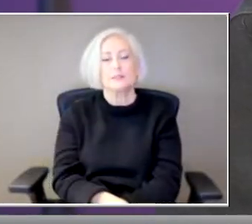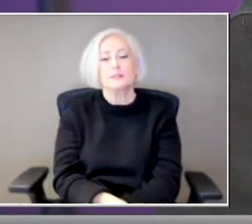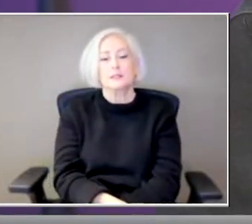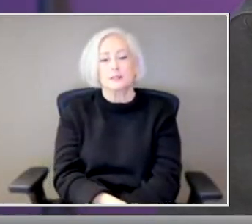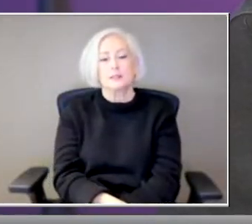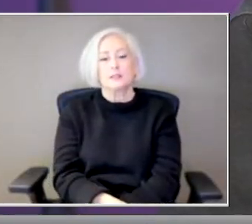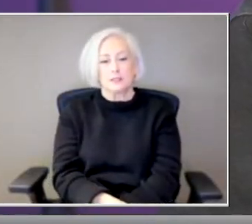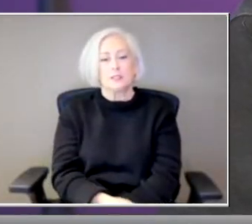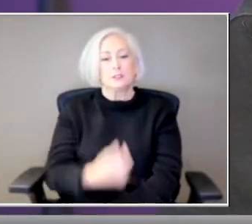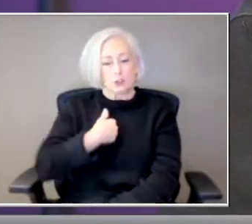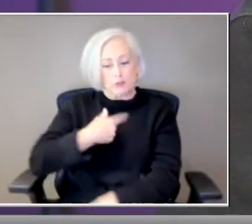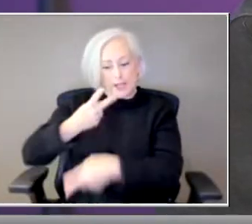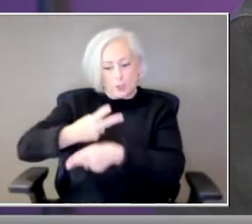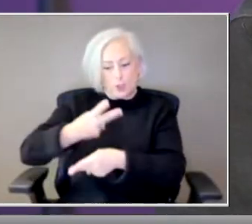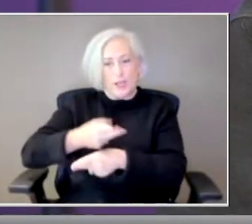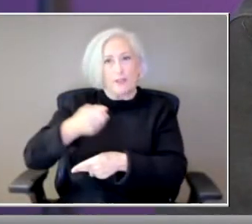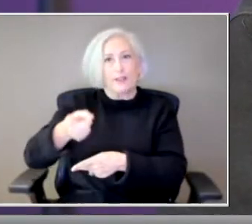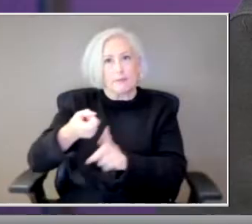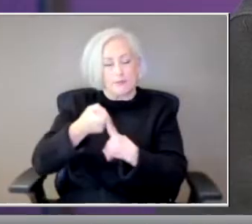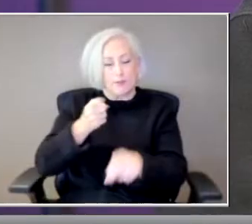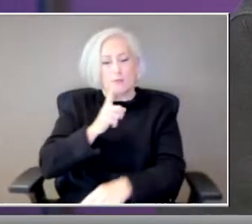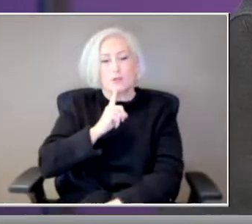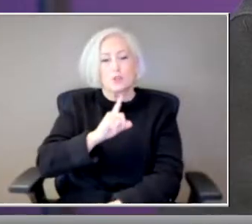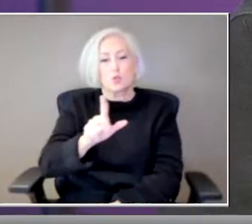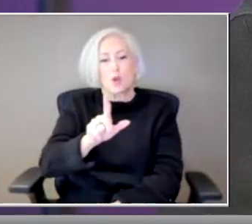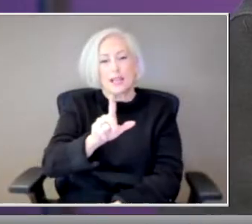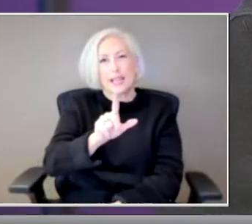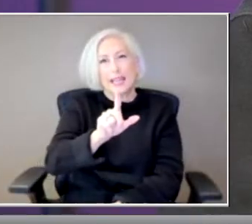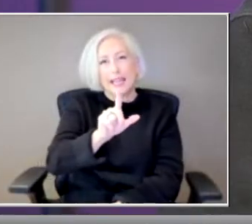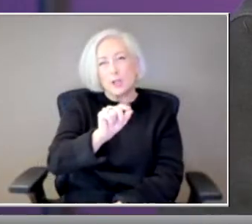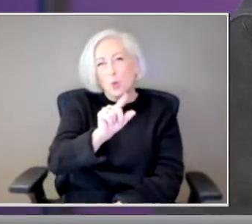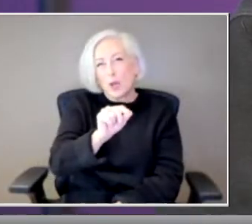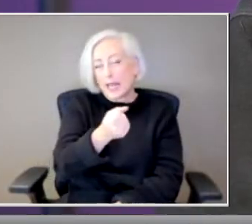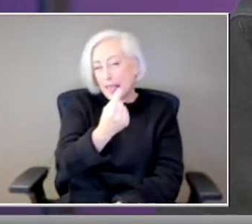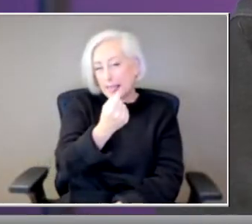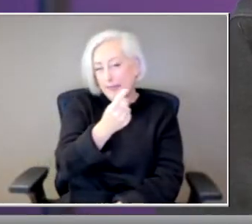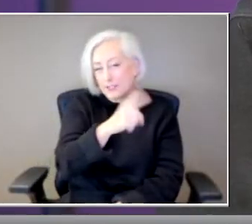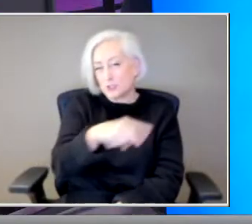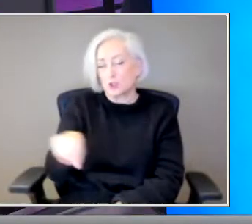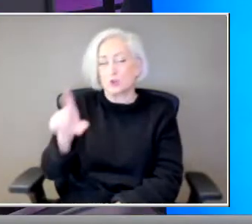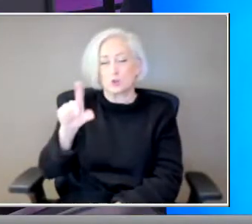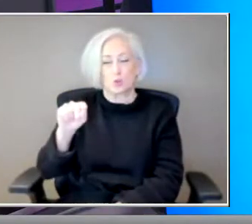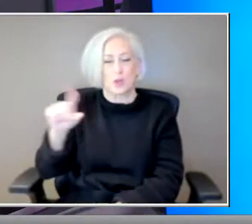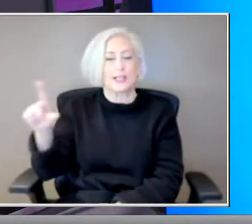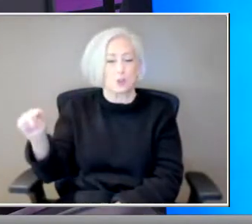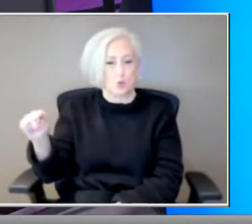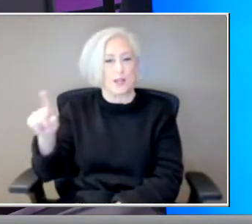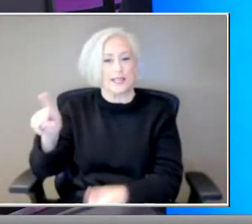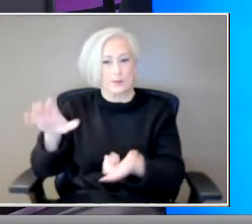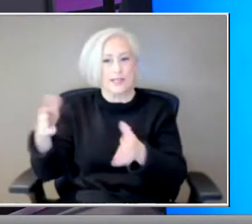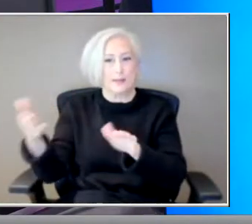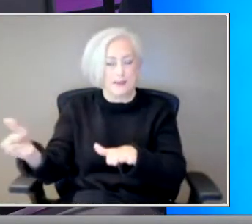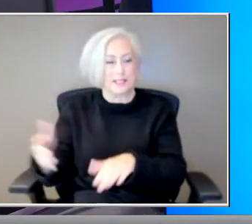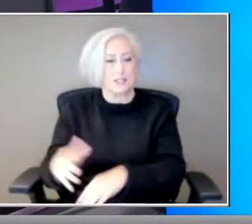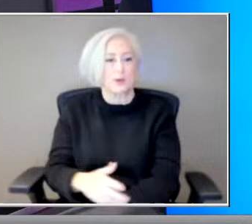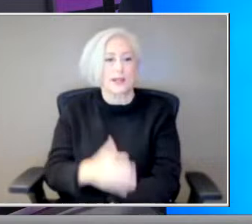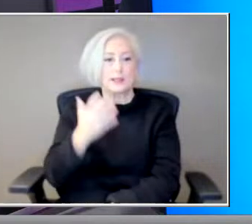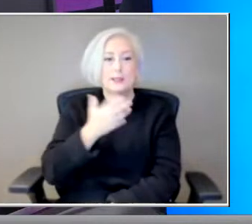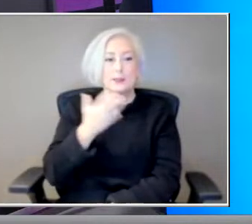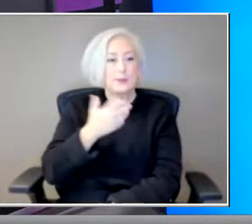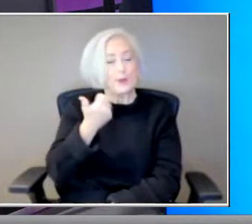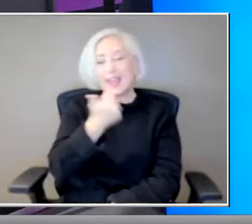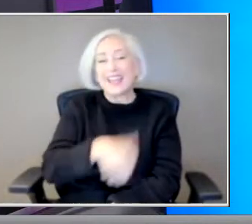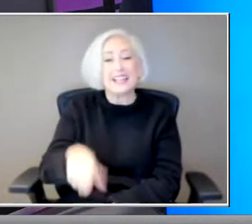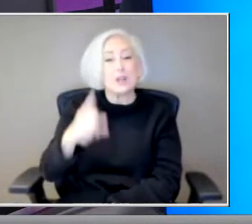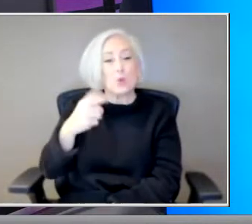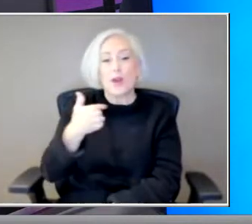care of him from 2011 to 20, when he passed away in 20, so. But, oh man, so you took so his anybody that has a stroke, you